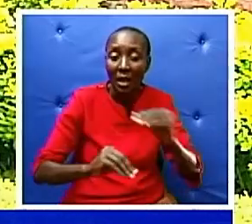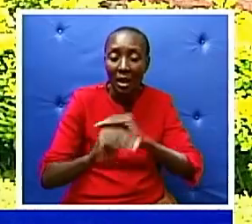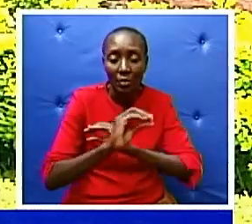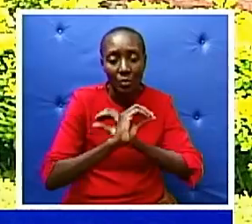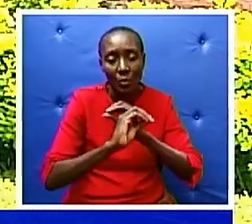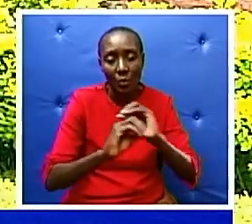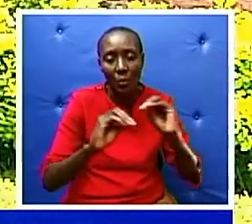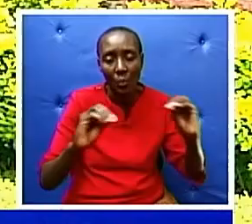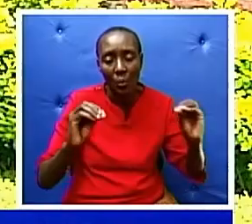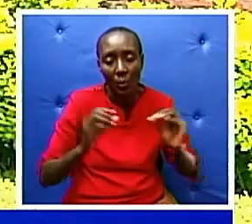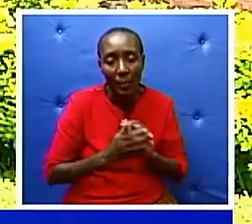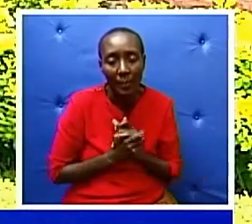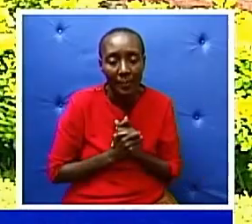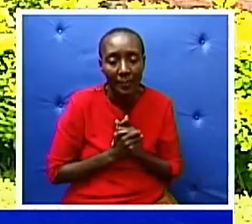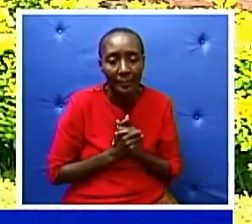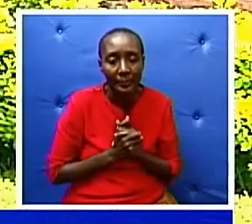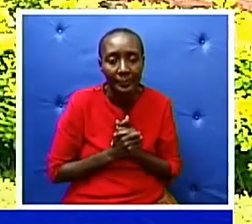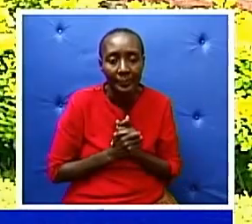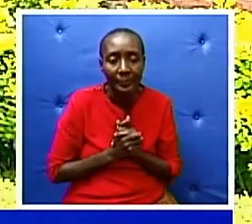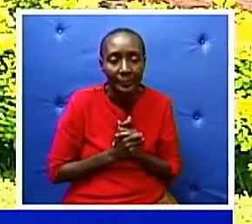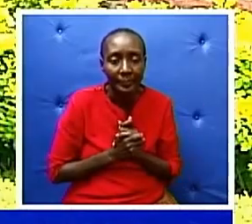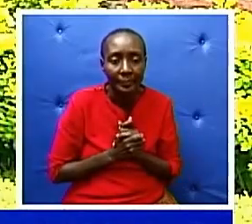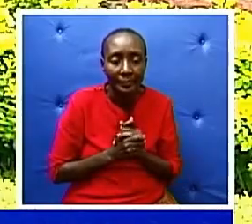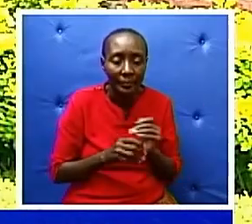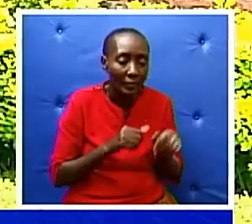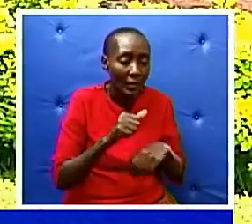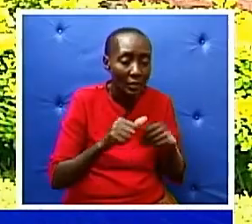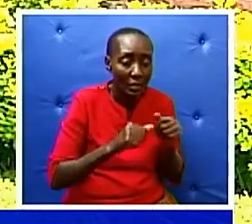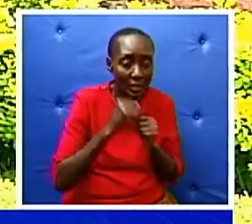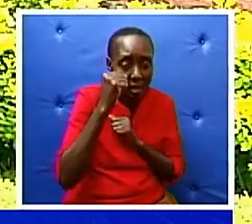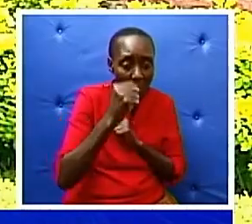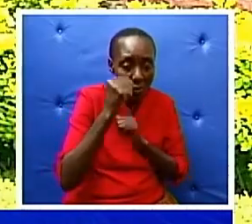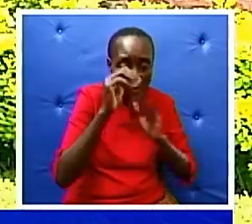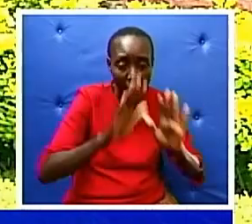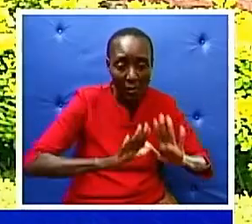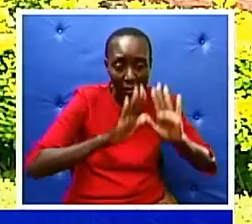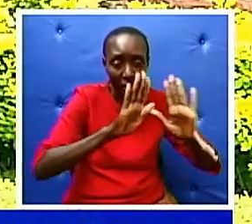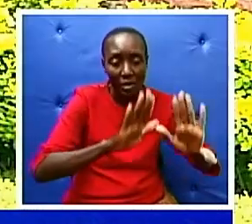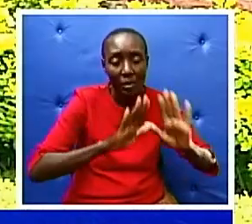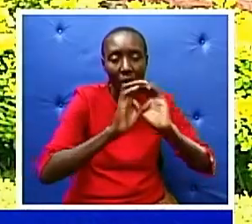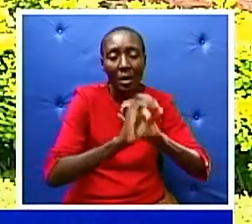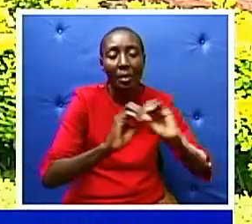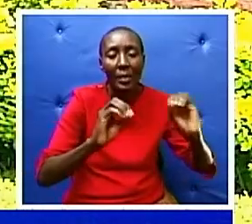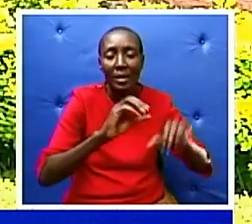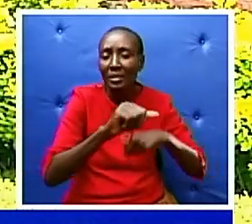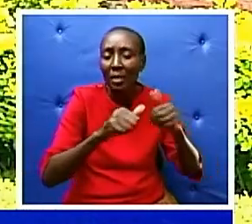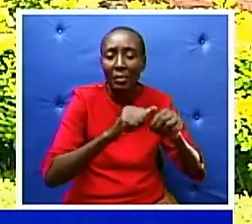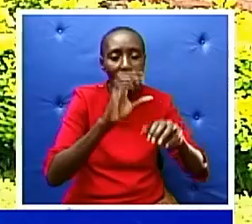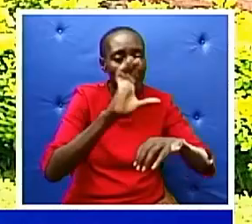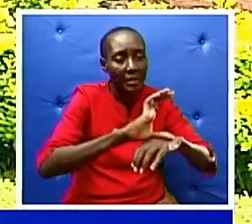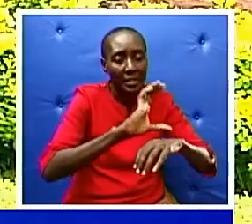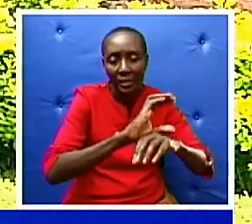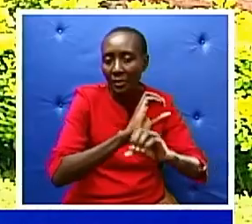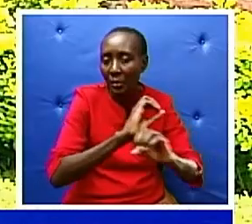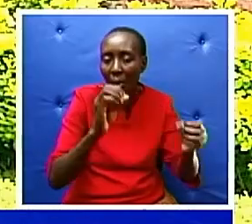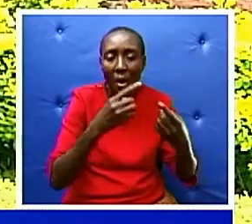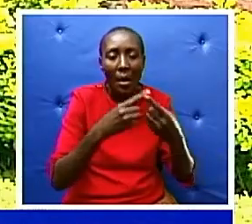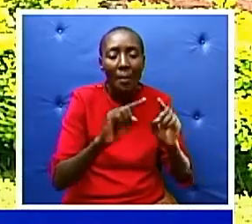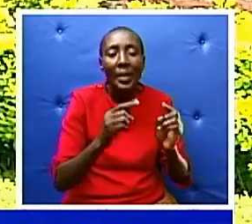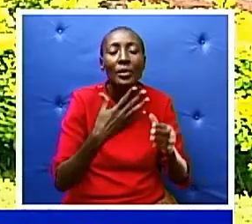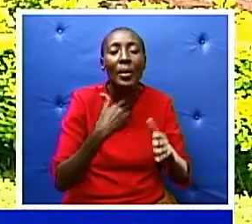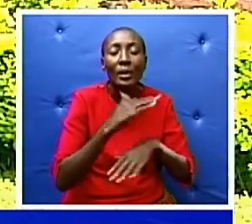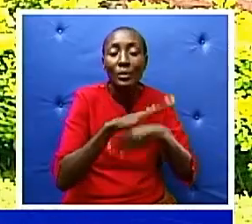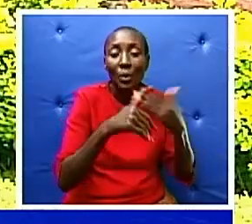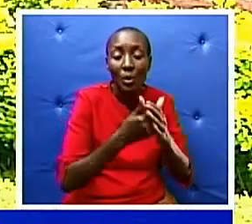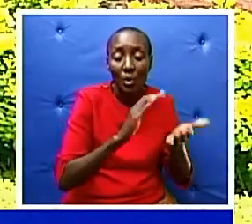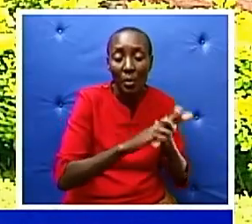all. And it's not about the political rallies, it's not about the churches. We're just trying to do a collective responsibilities